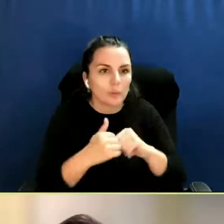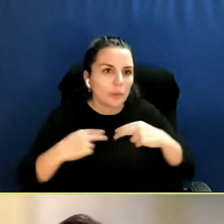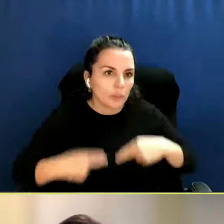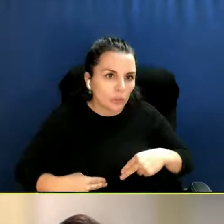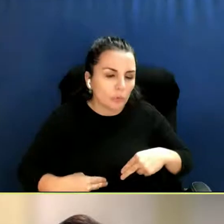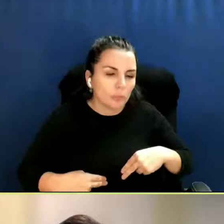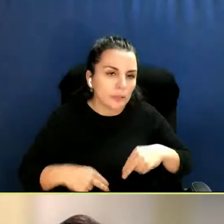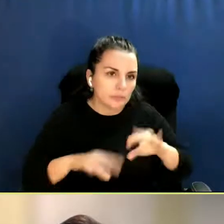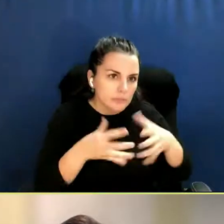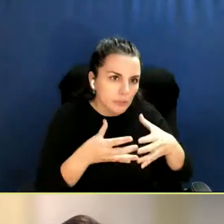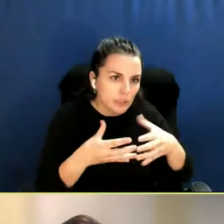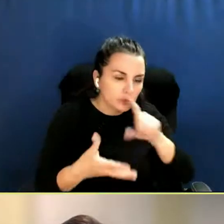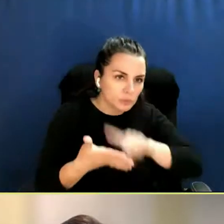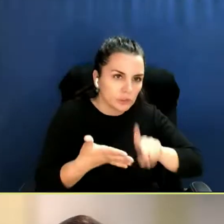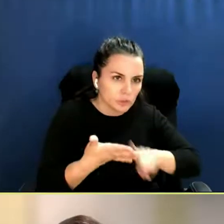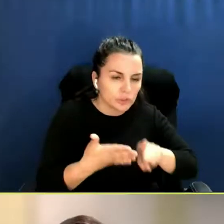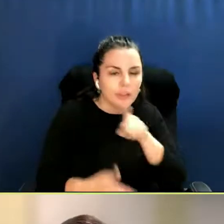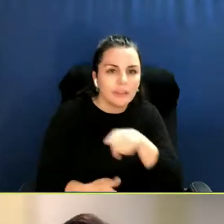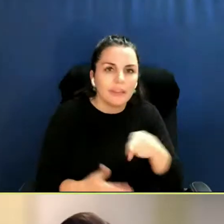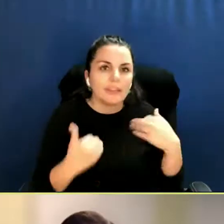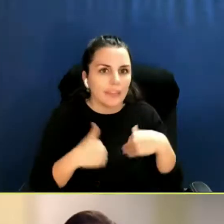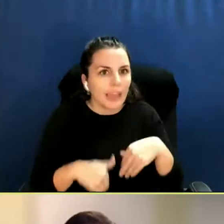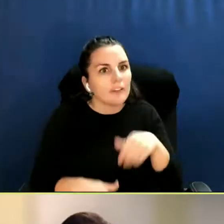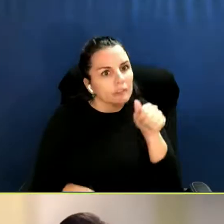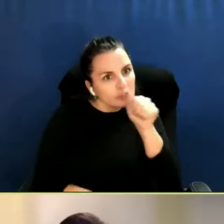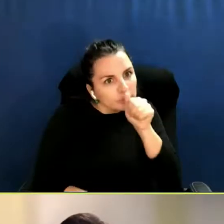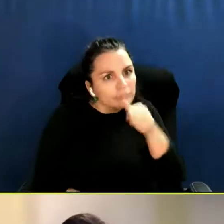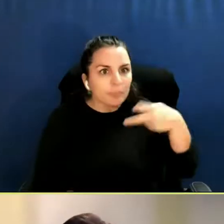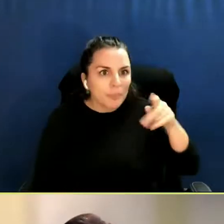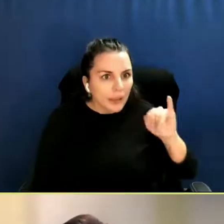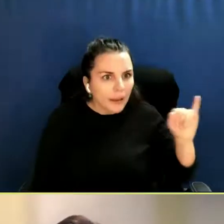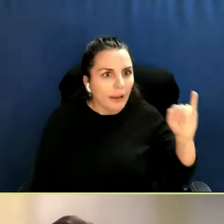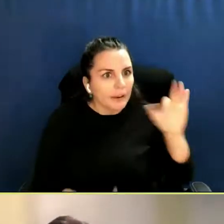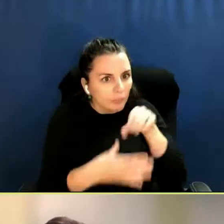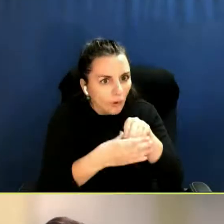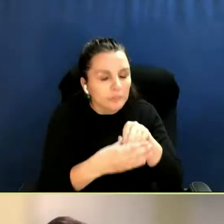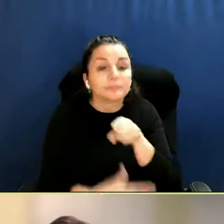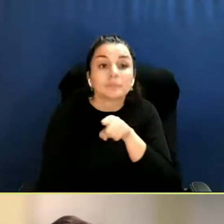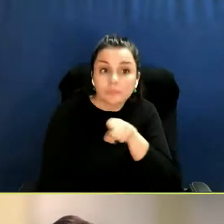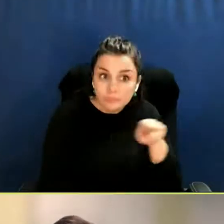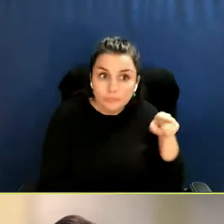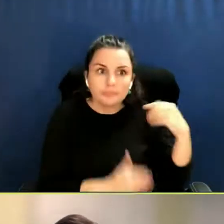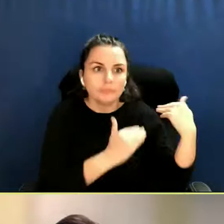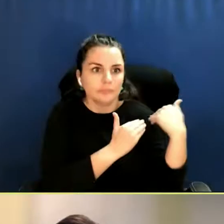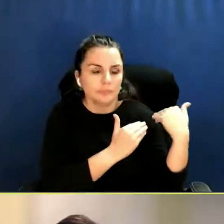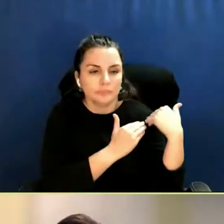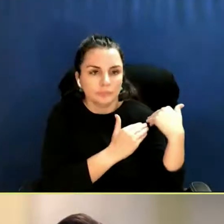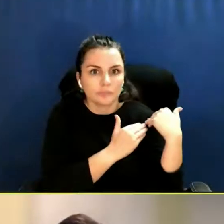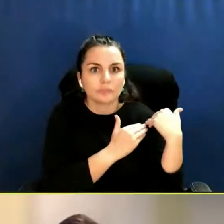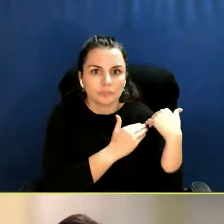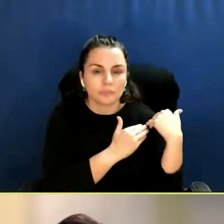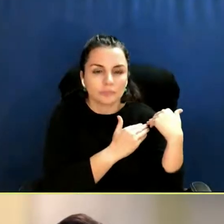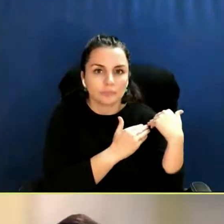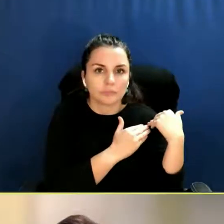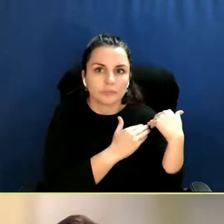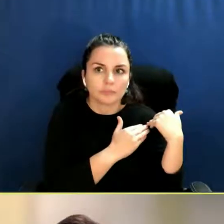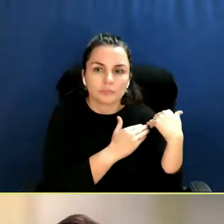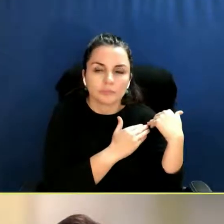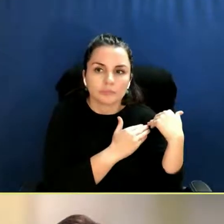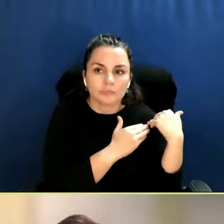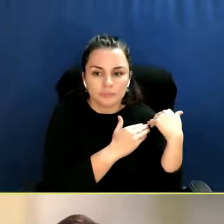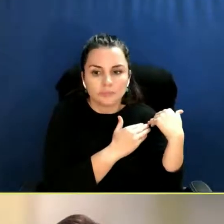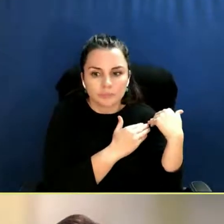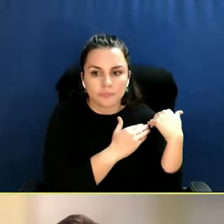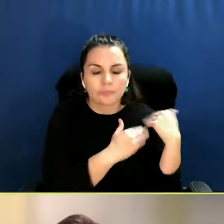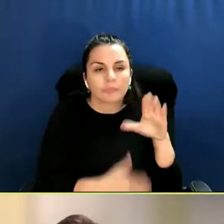they have identifiable sensitive information, they would need to make sure that the subawardee knows that